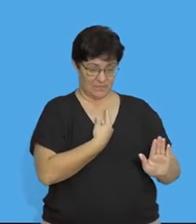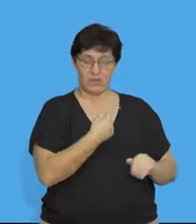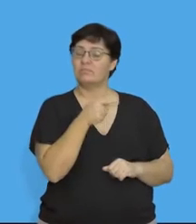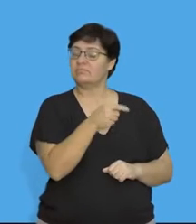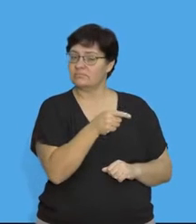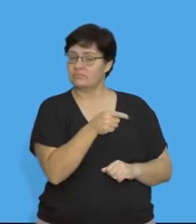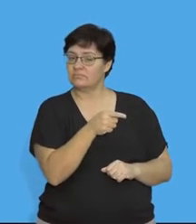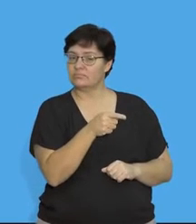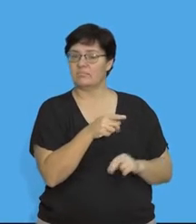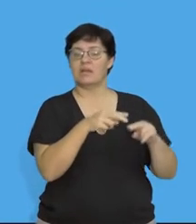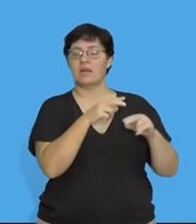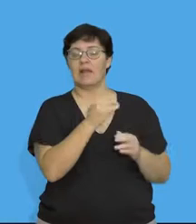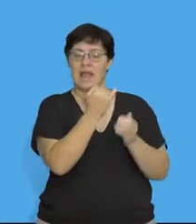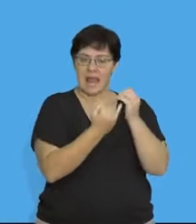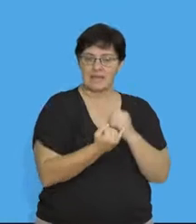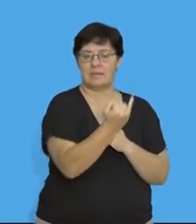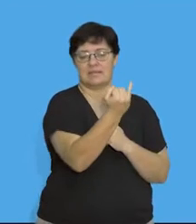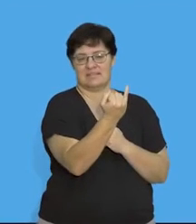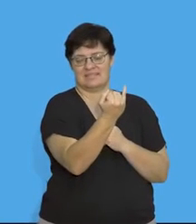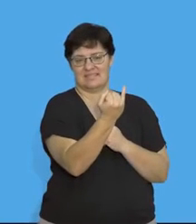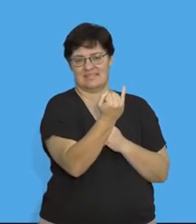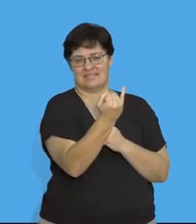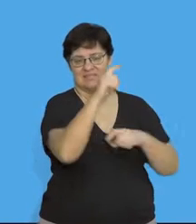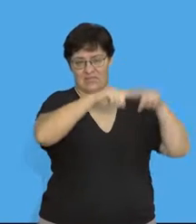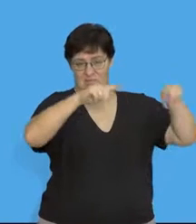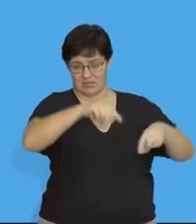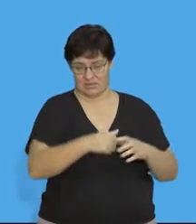the independent variable.